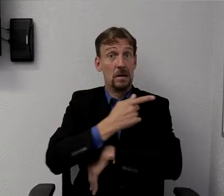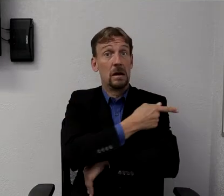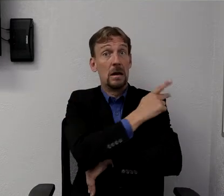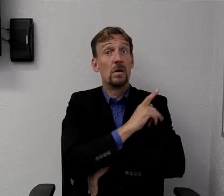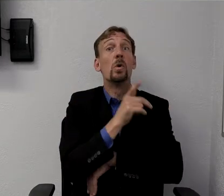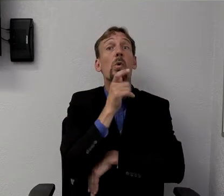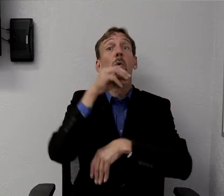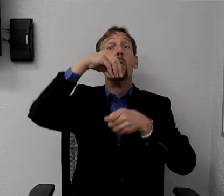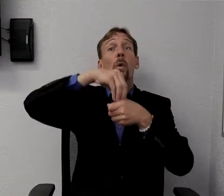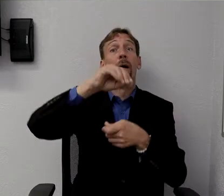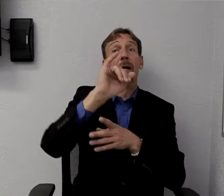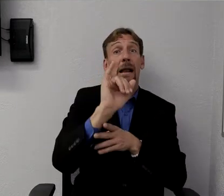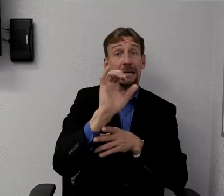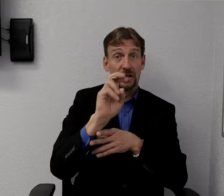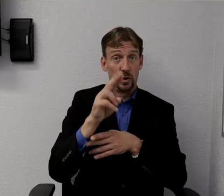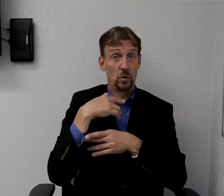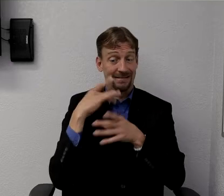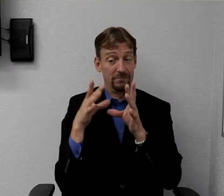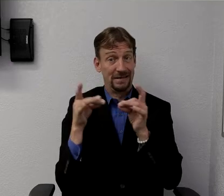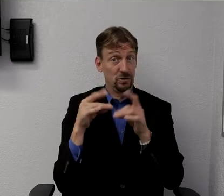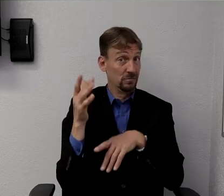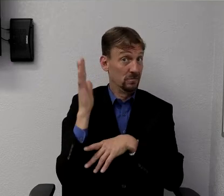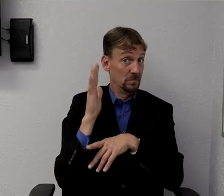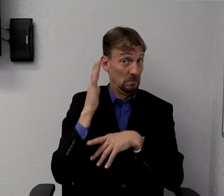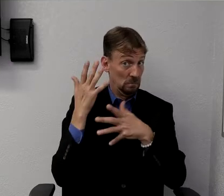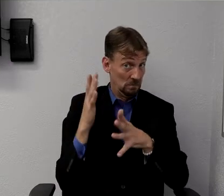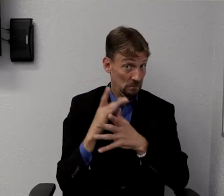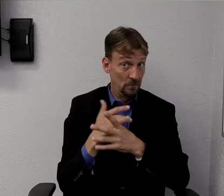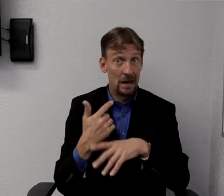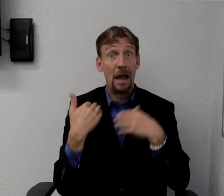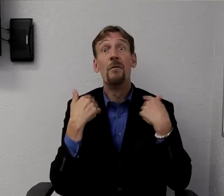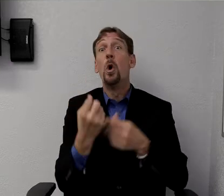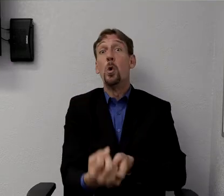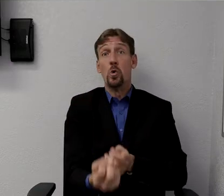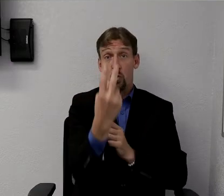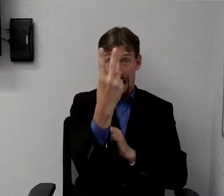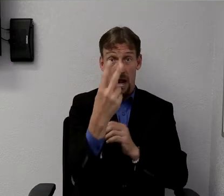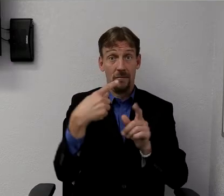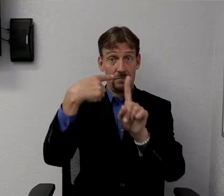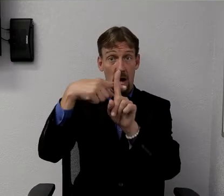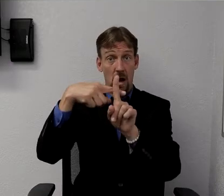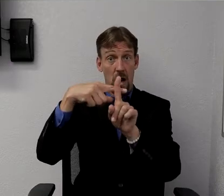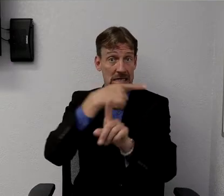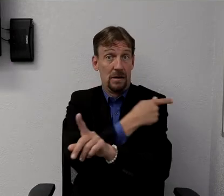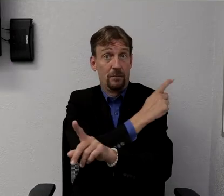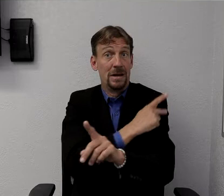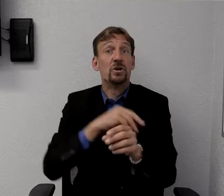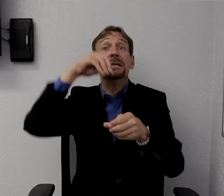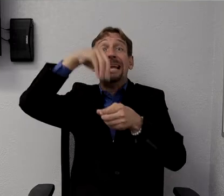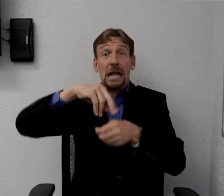mentioned that we have 12 positive patients that are currently in the hospital. 5 of them are in